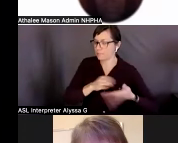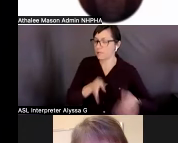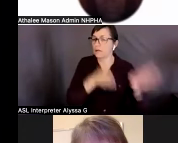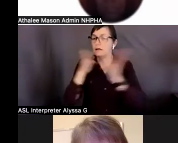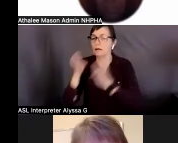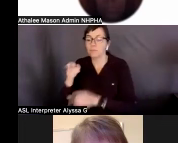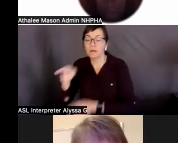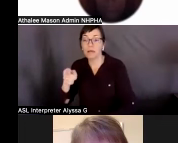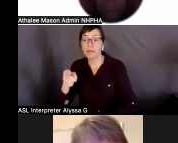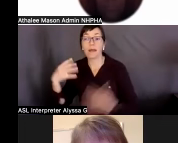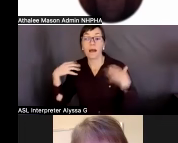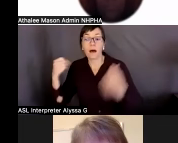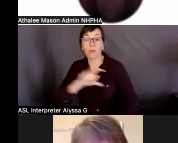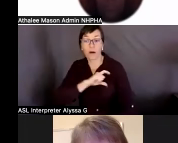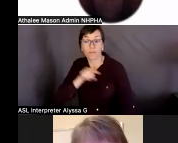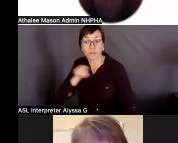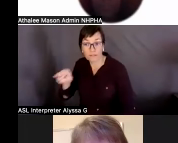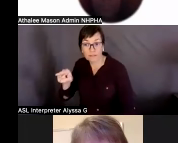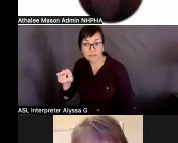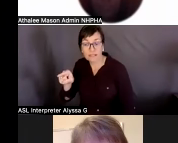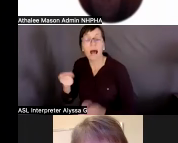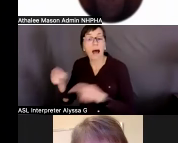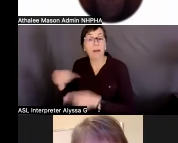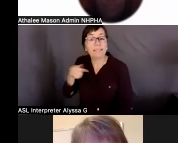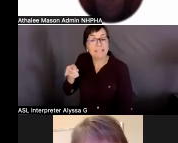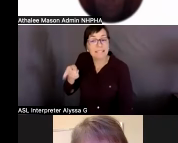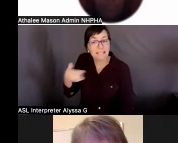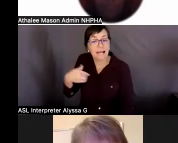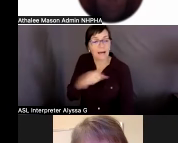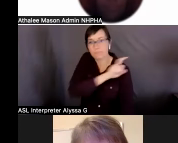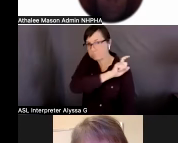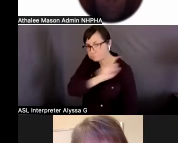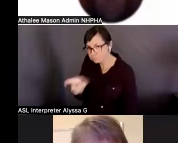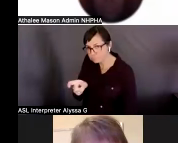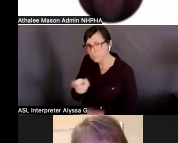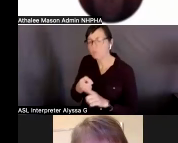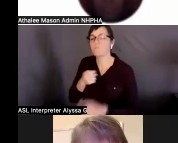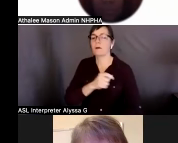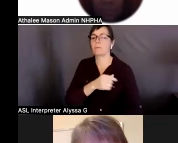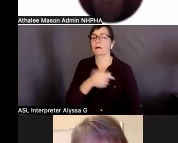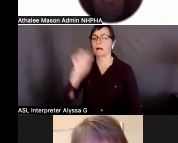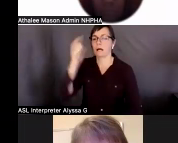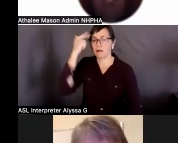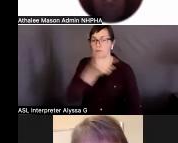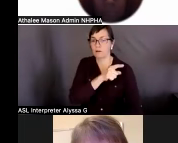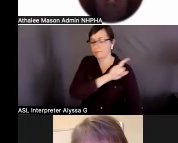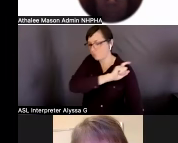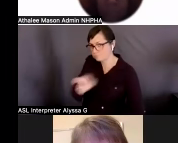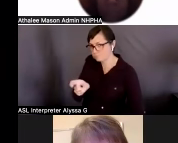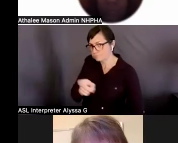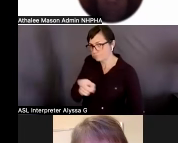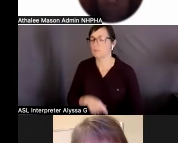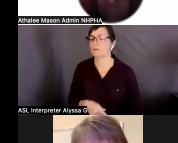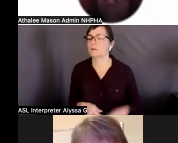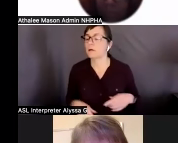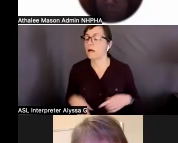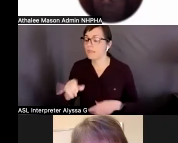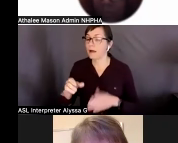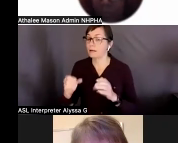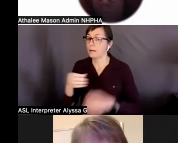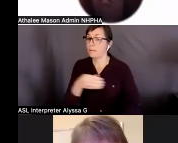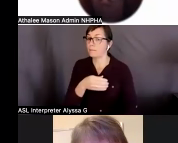was his use of executive and emergency orders. The executive orders were primarily issued to extend the